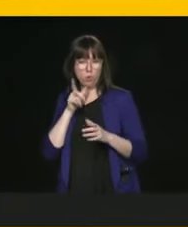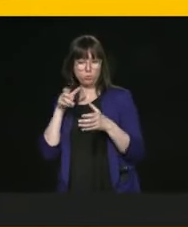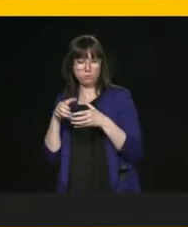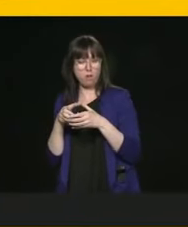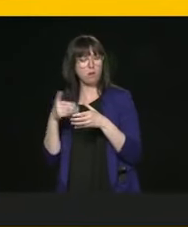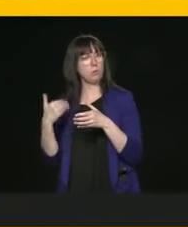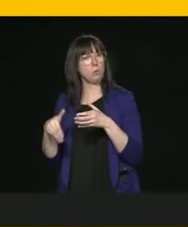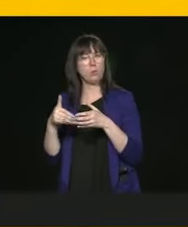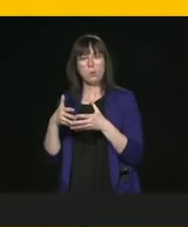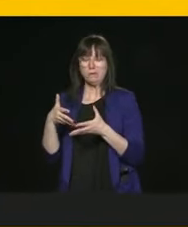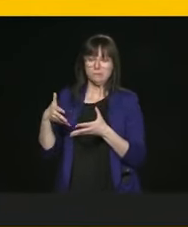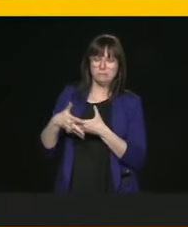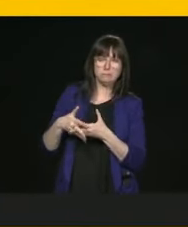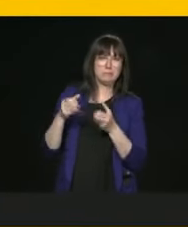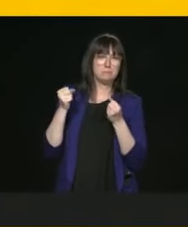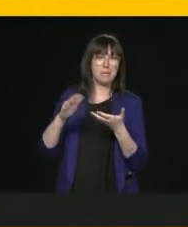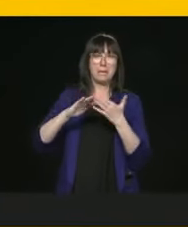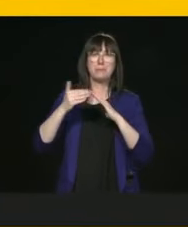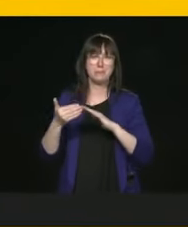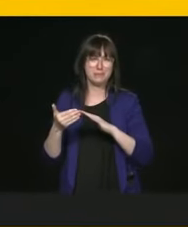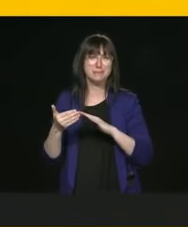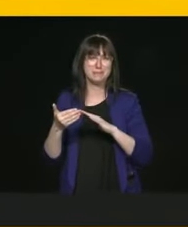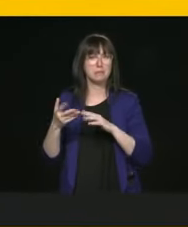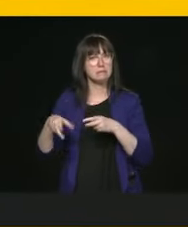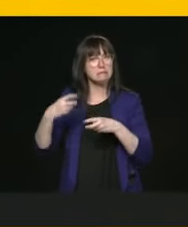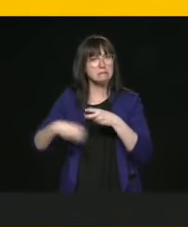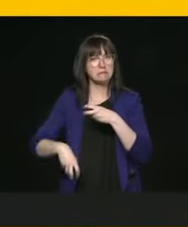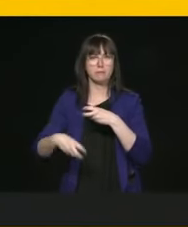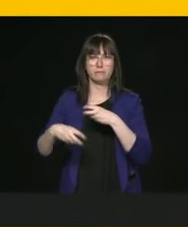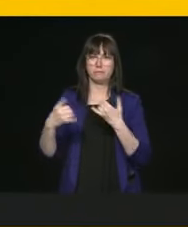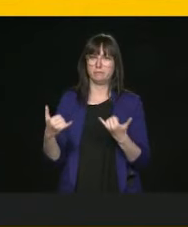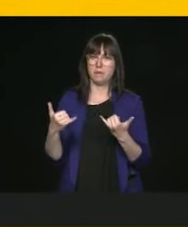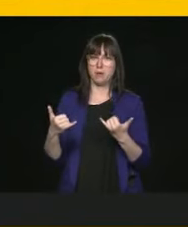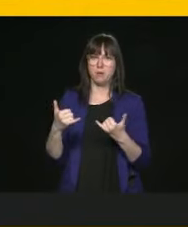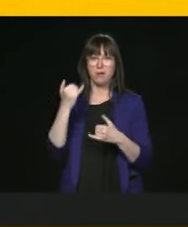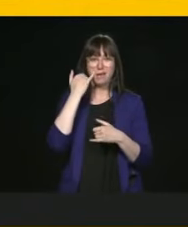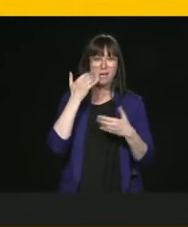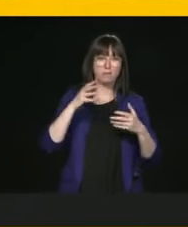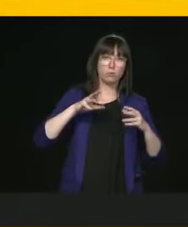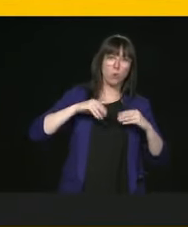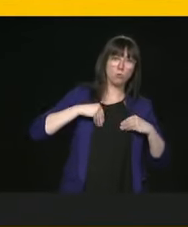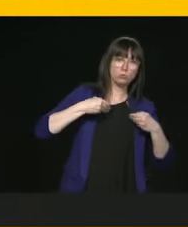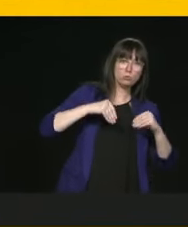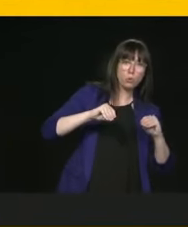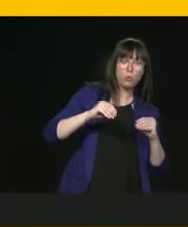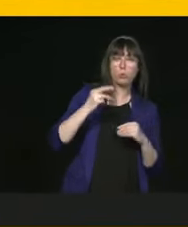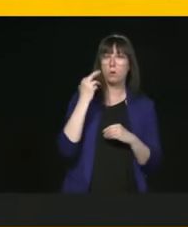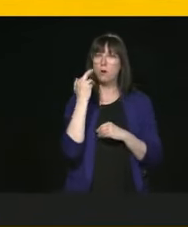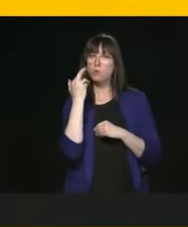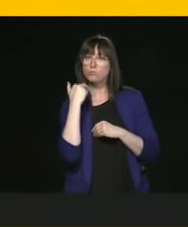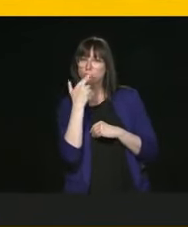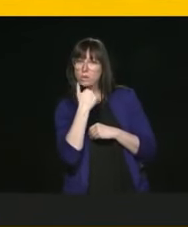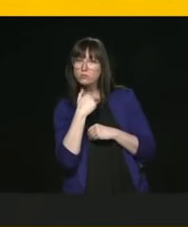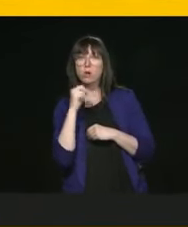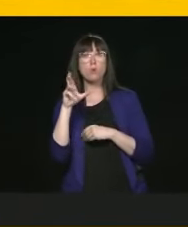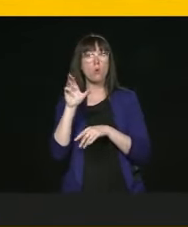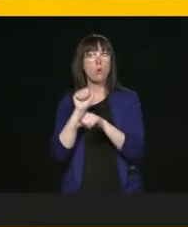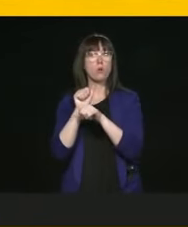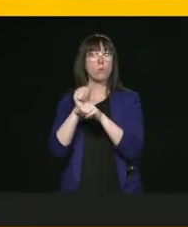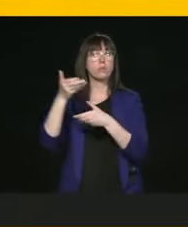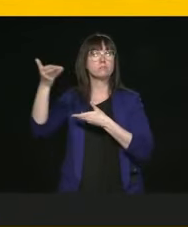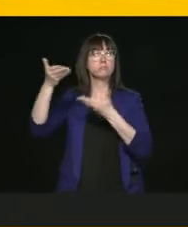many communities, and this is a tough time, whether you own a store, a restaurant, or are part of the hospitality